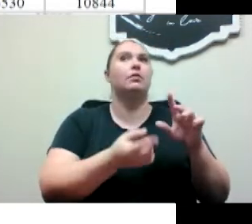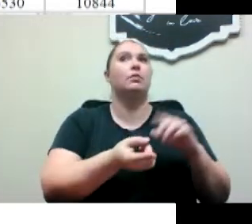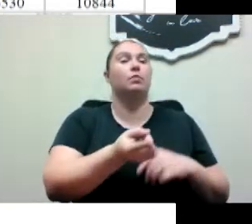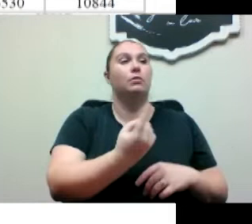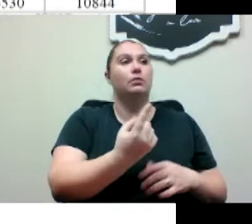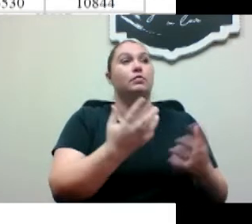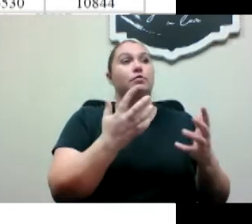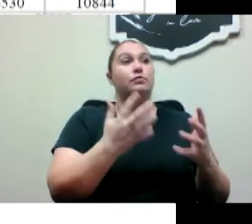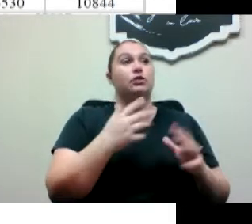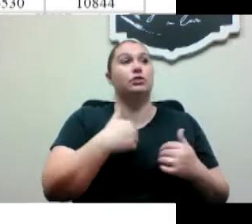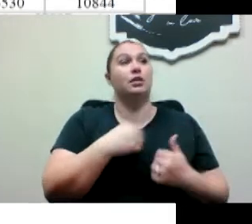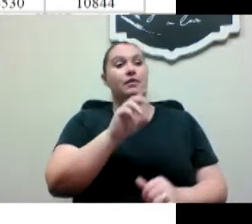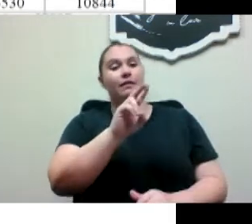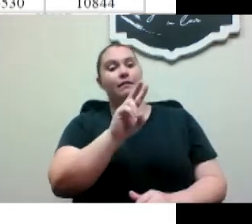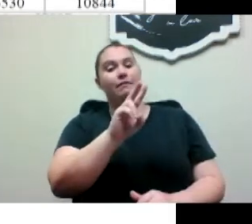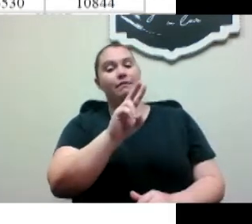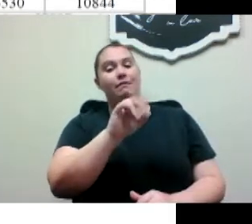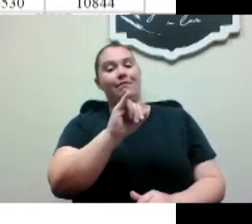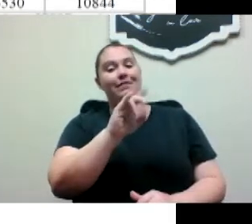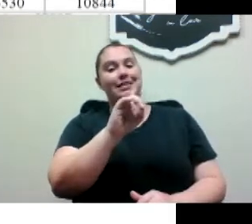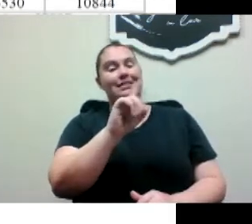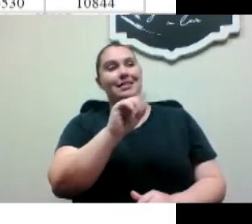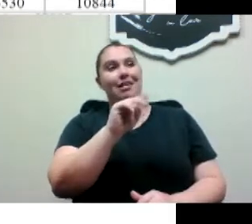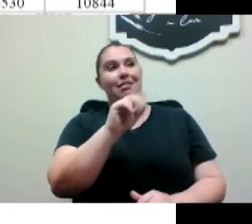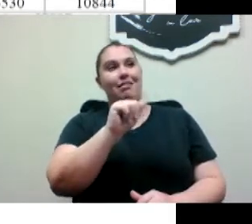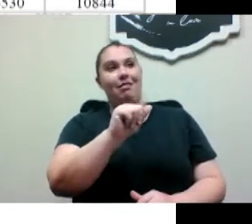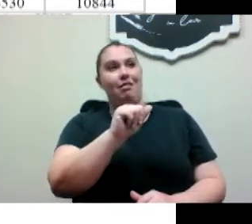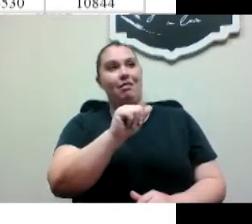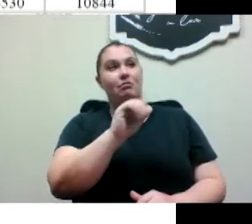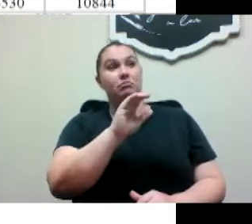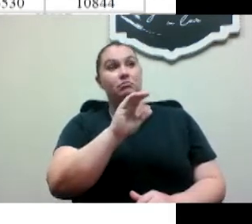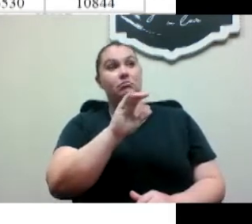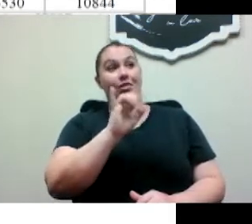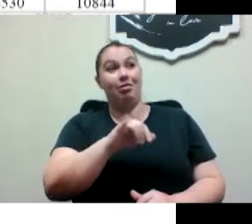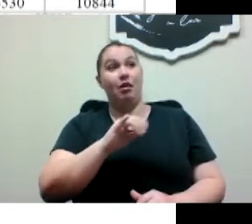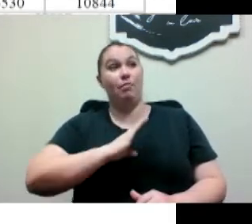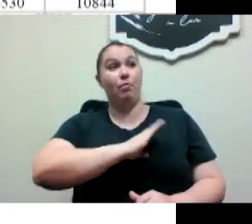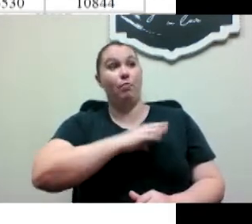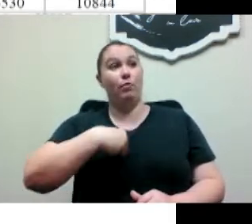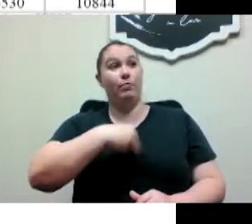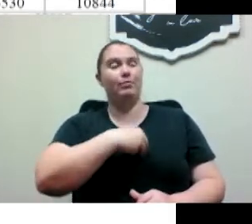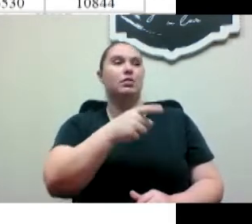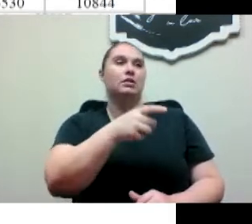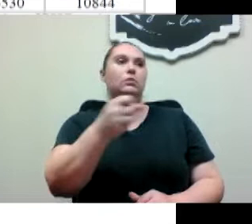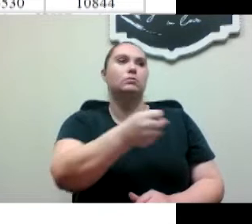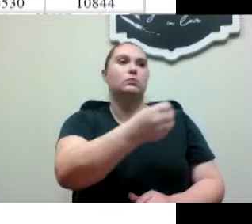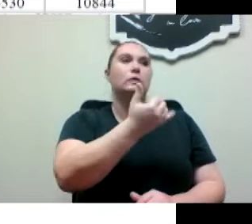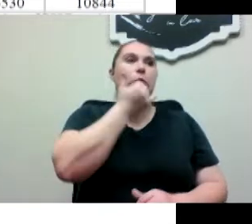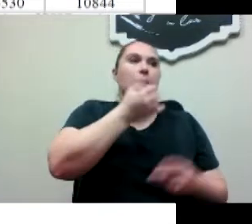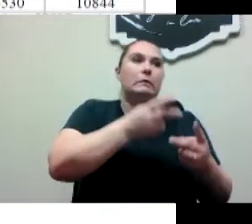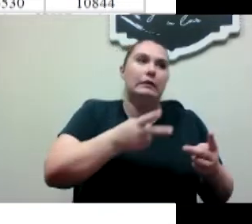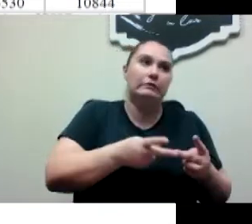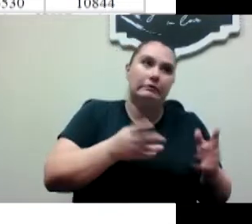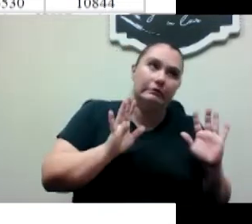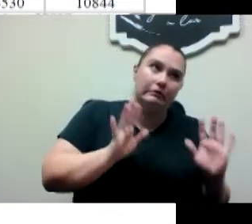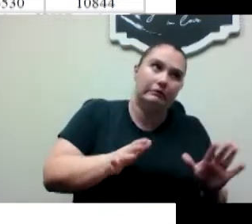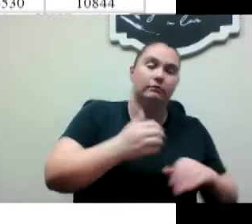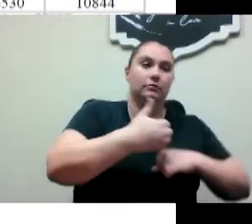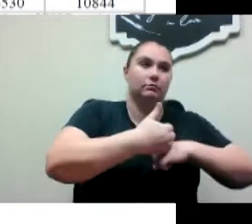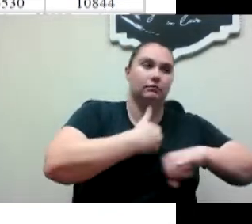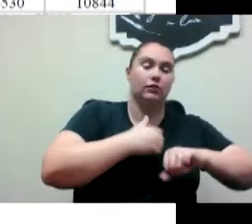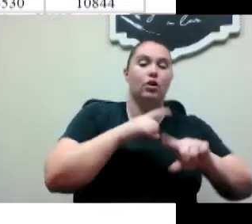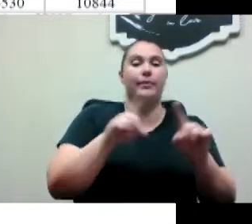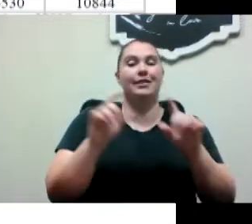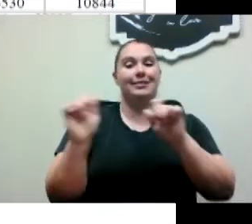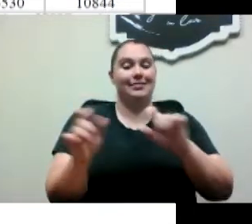Trustee Vidania in the wrong spot. Are you looking at what we've got up here? Because the slides I'm looking